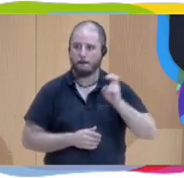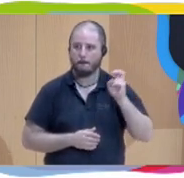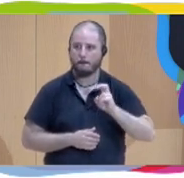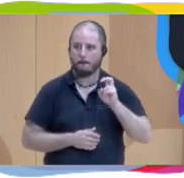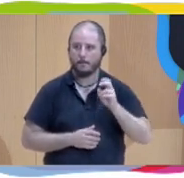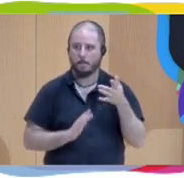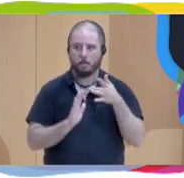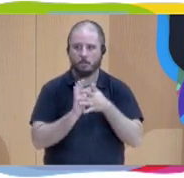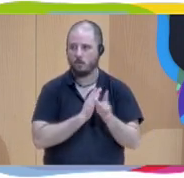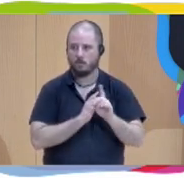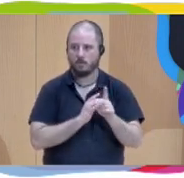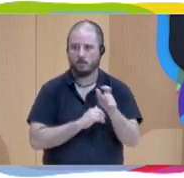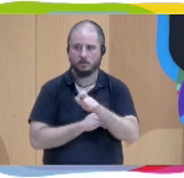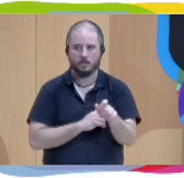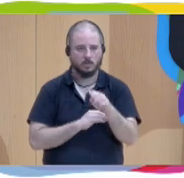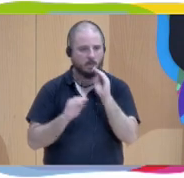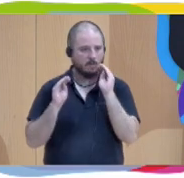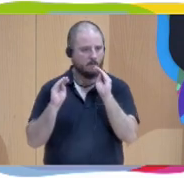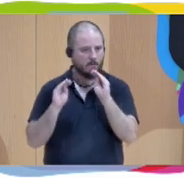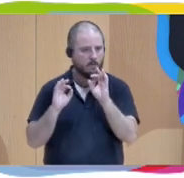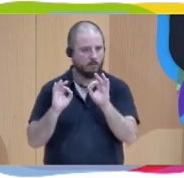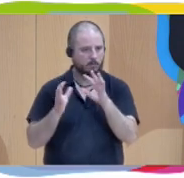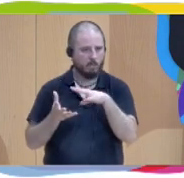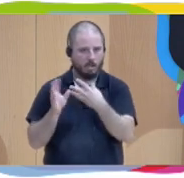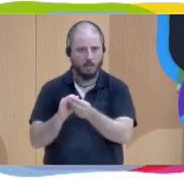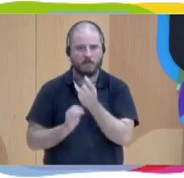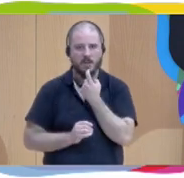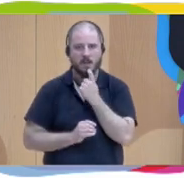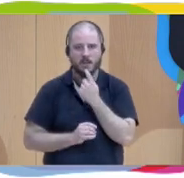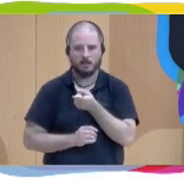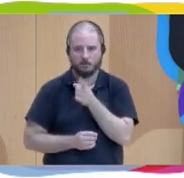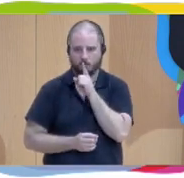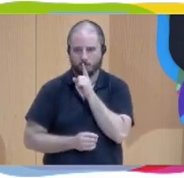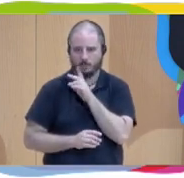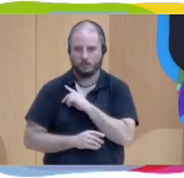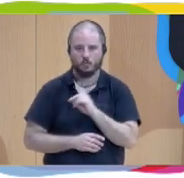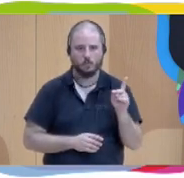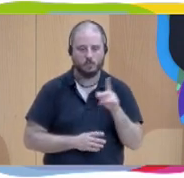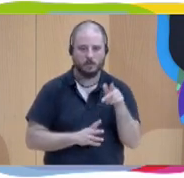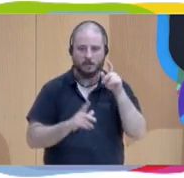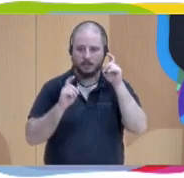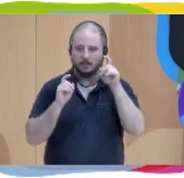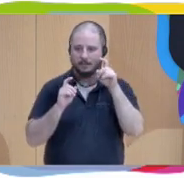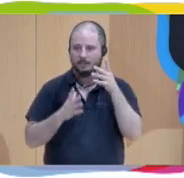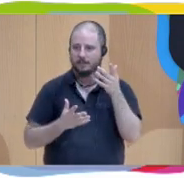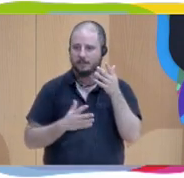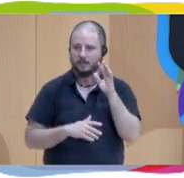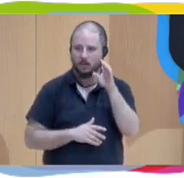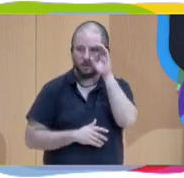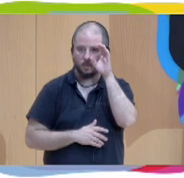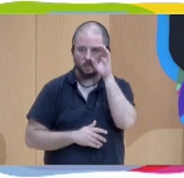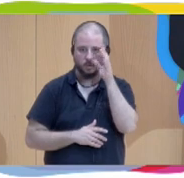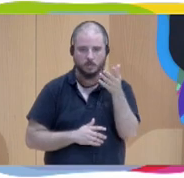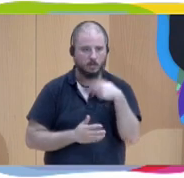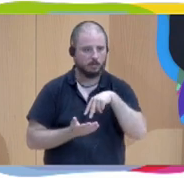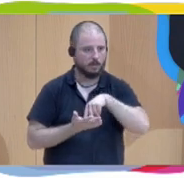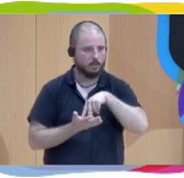teaching people to listen and be calm, present in the moment. So,